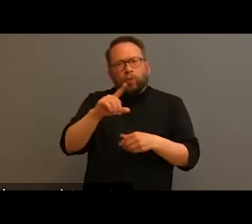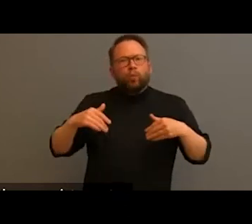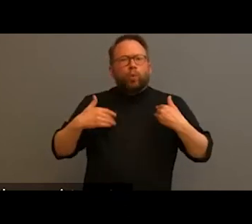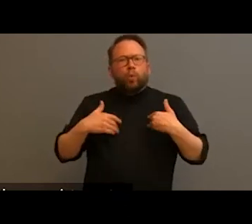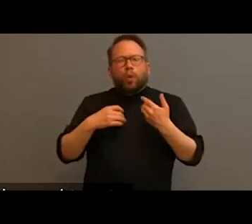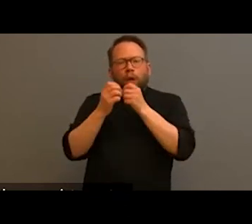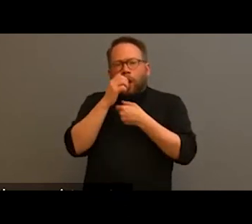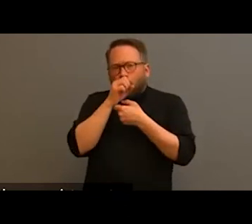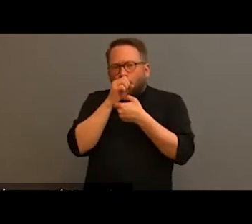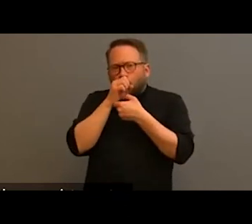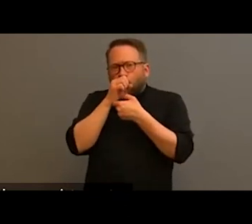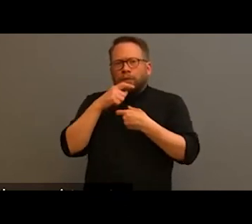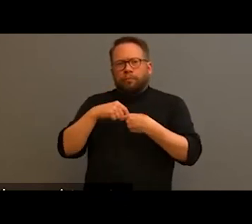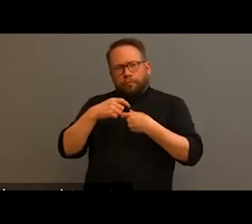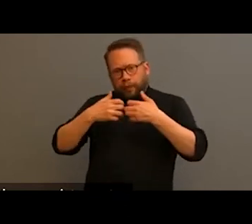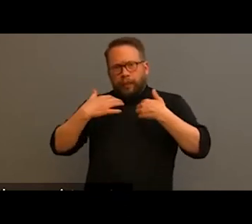Federation.